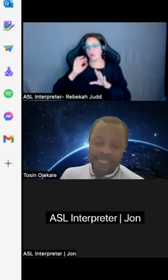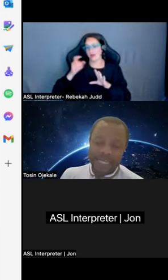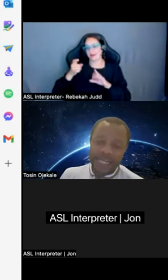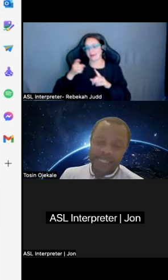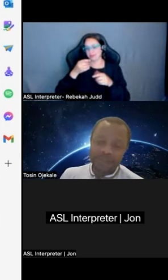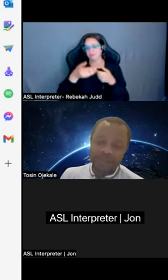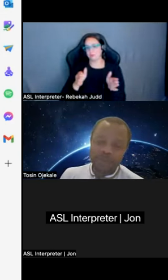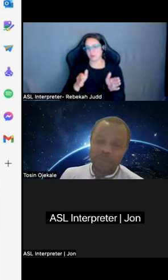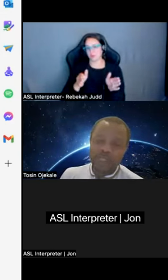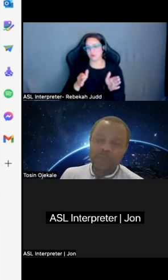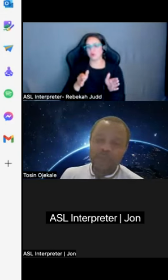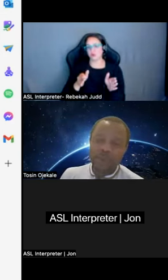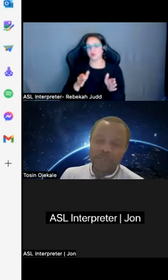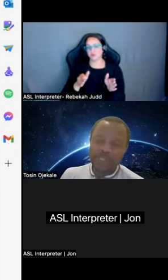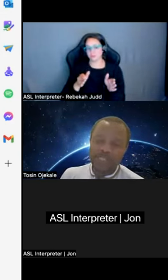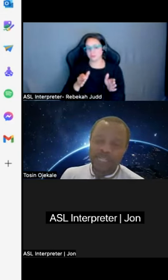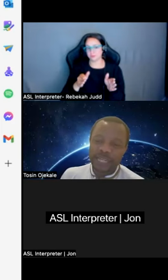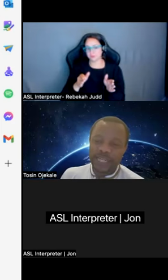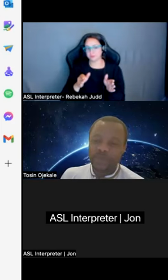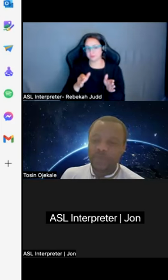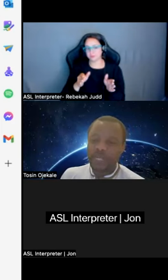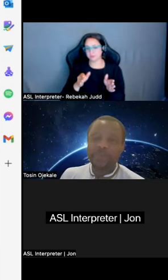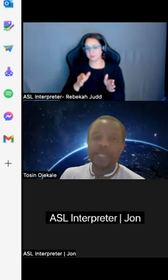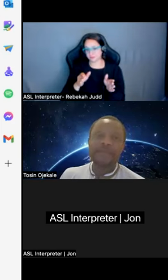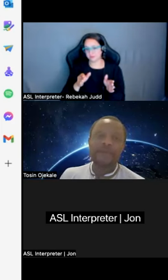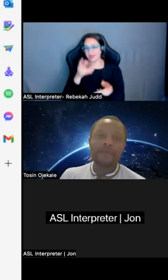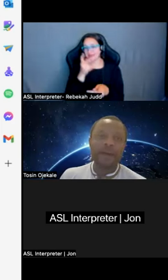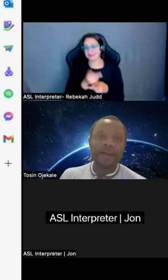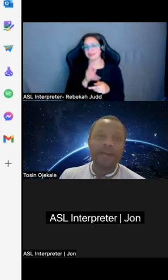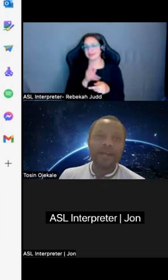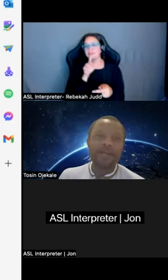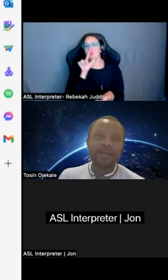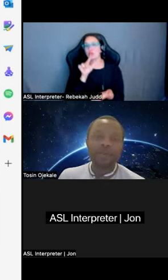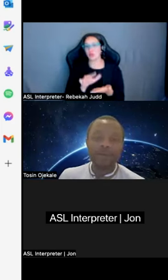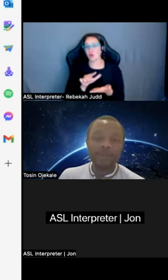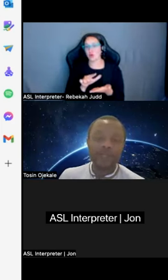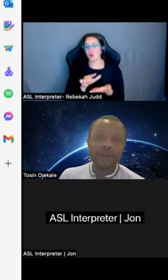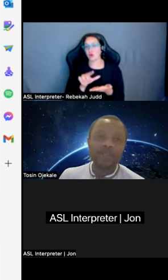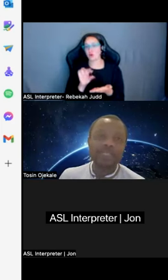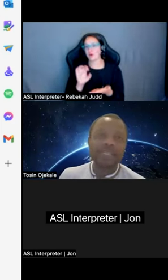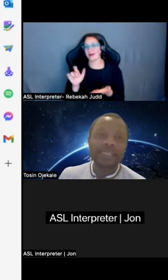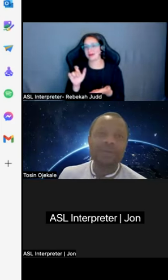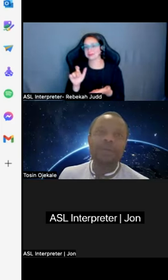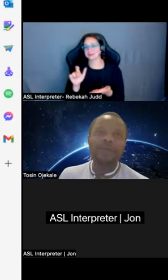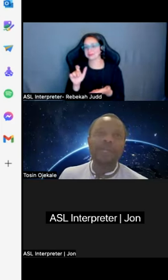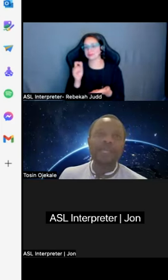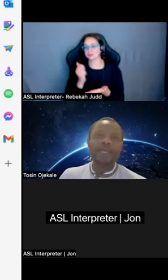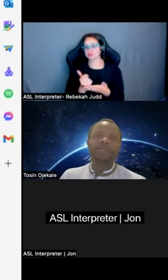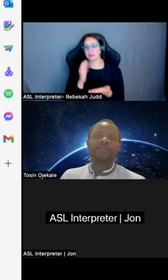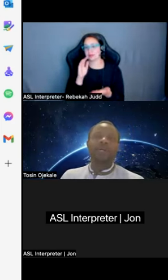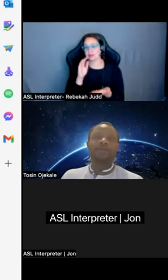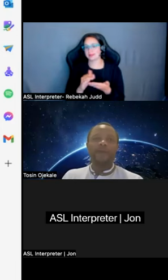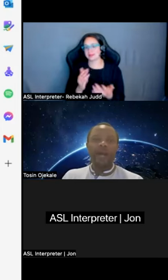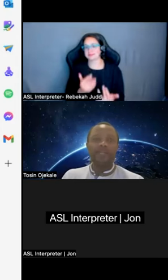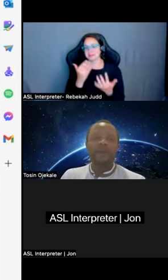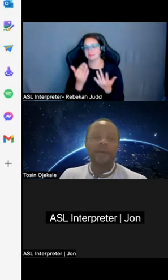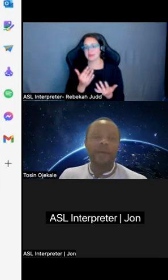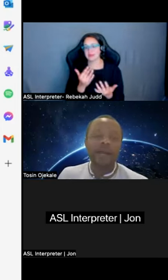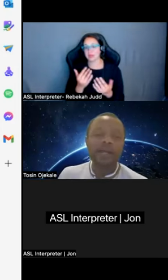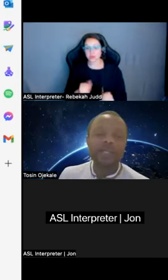ventilate the room with low oxygen air to inhibit fire. Remember, we talked about it, that one of the easiest way to